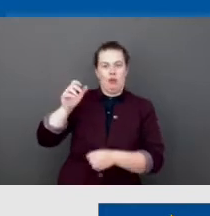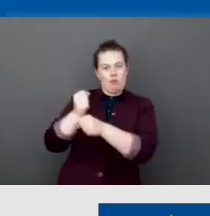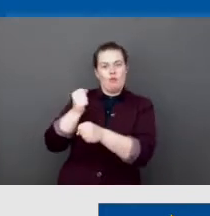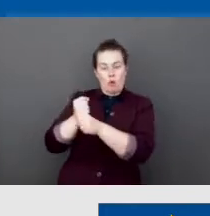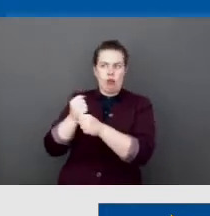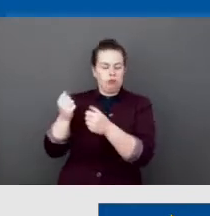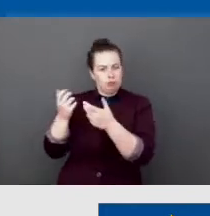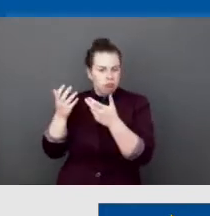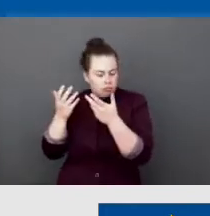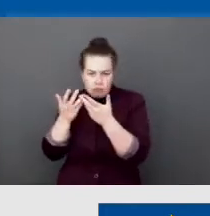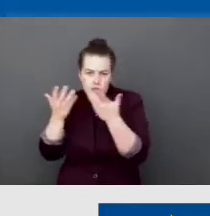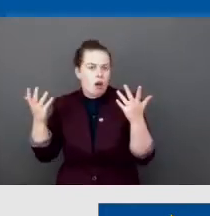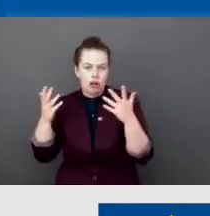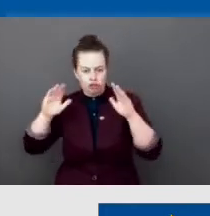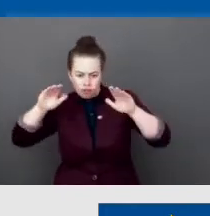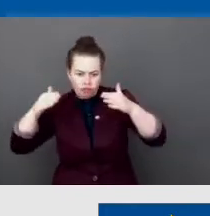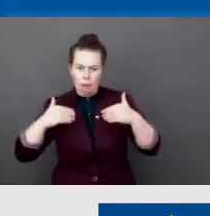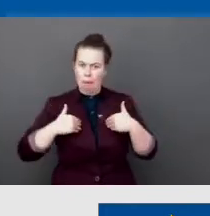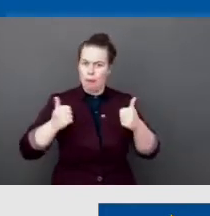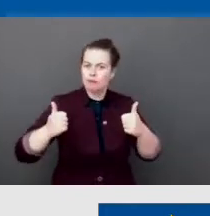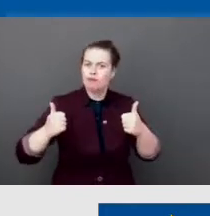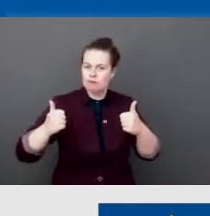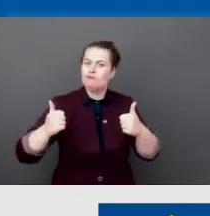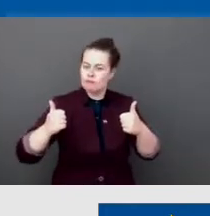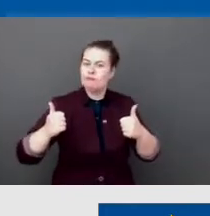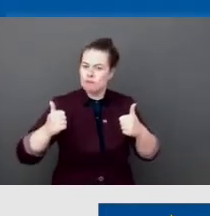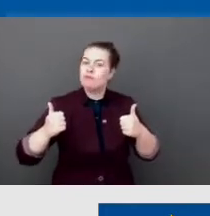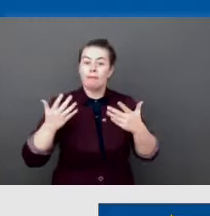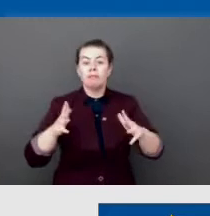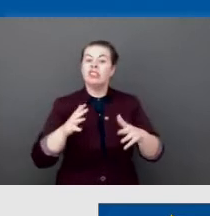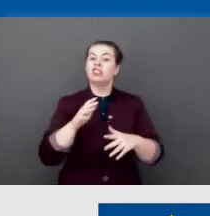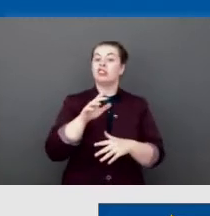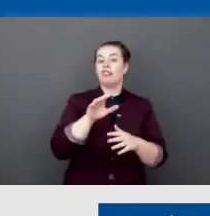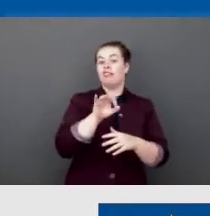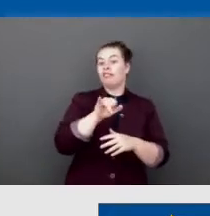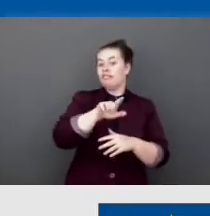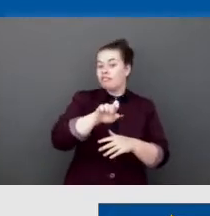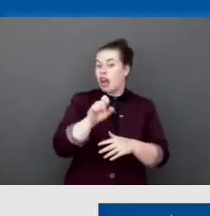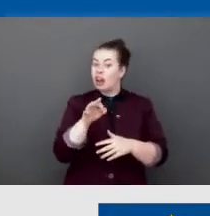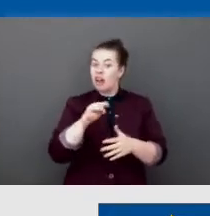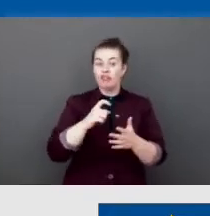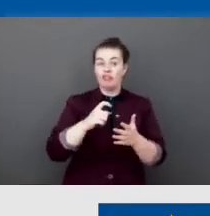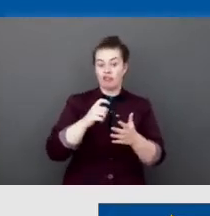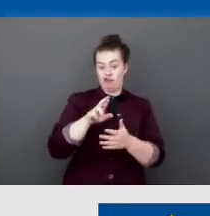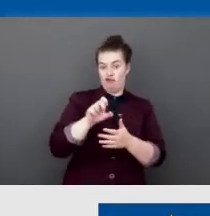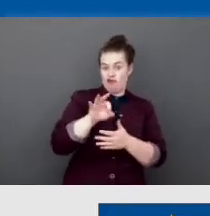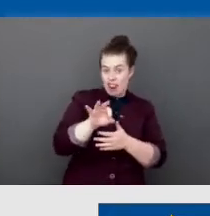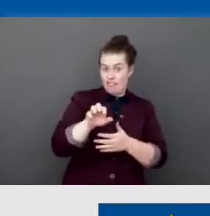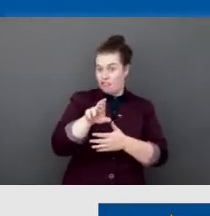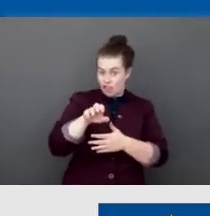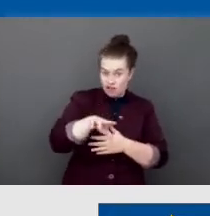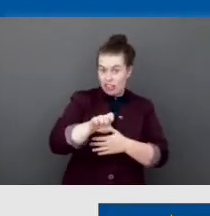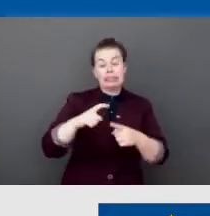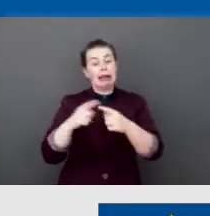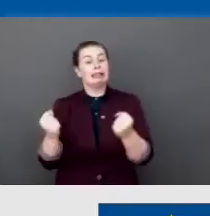on AHA. A lot of work has been done within that environment, both by the reference sites and the action groups, and those should